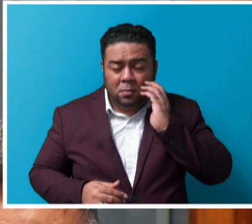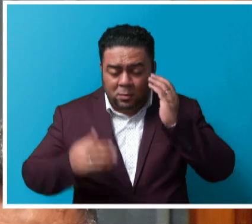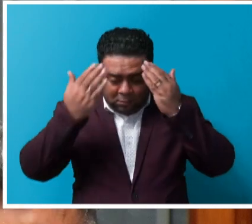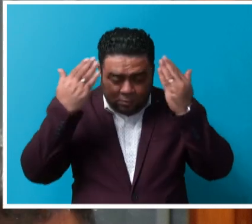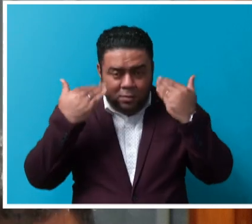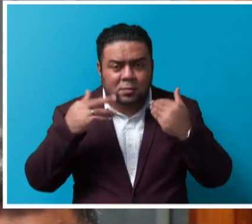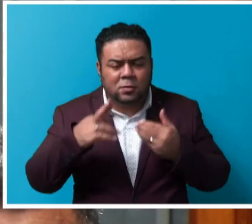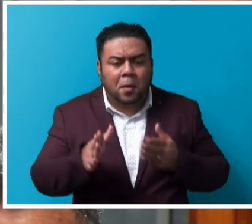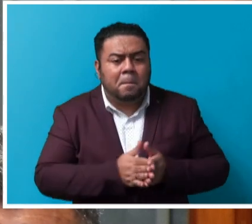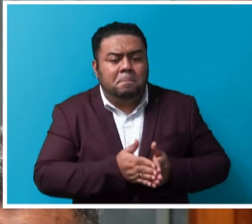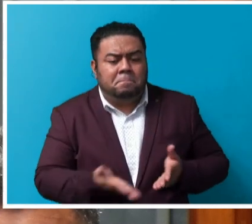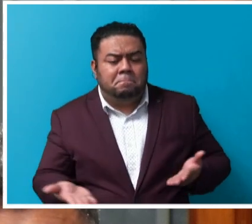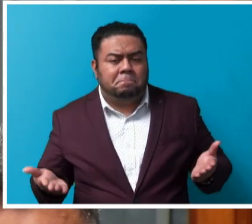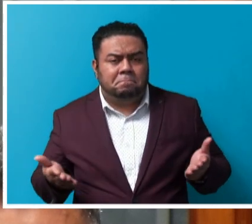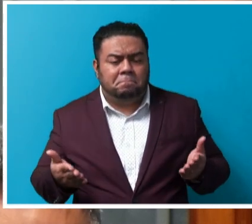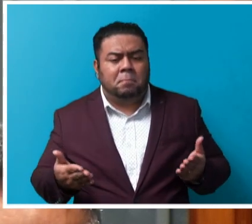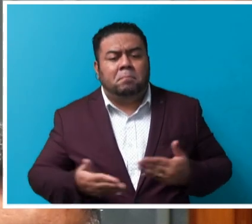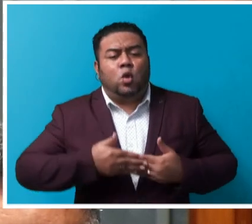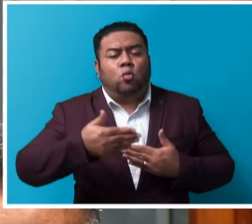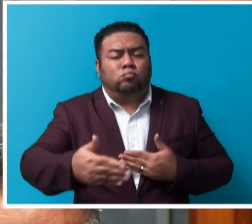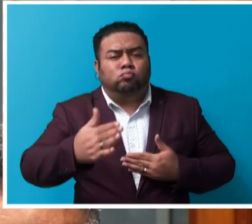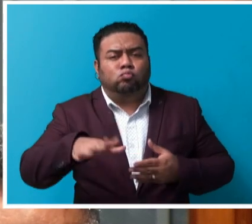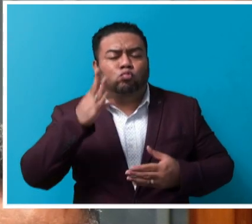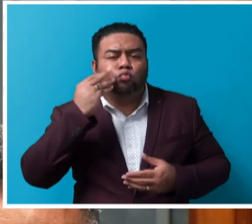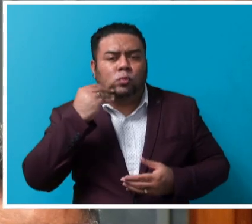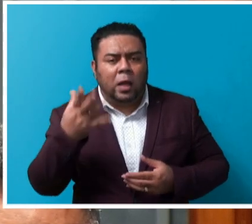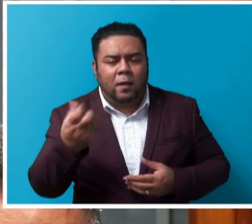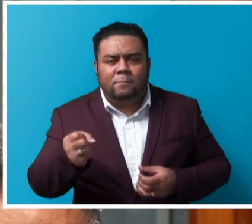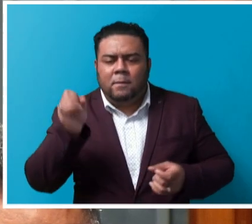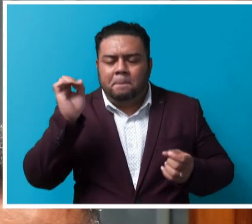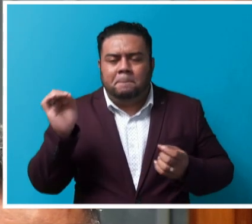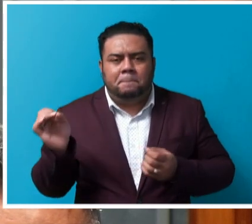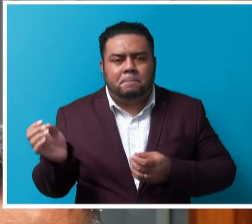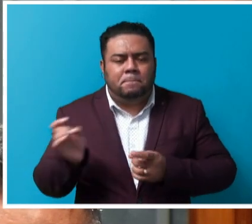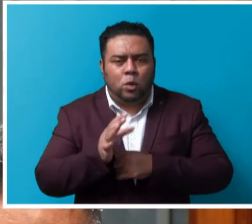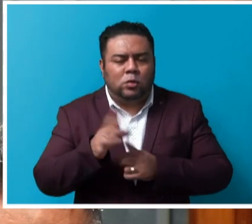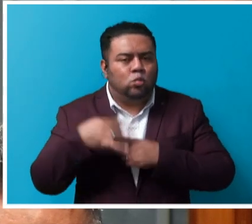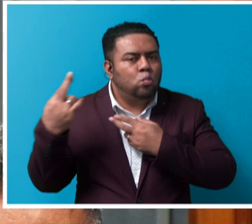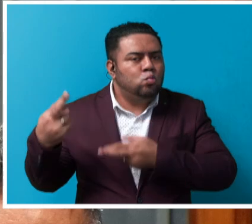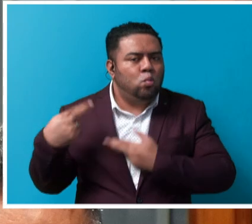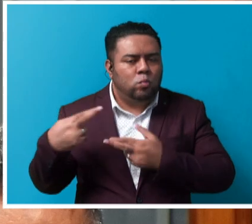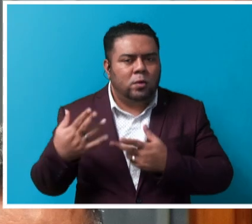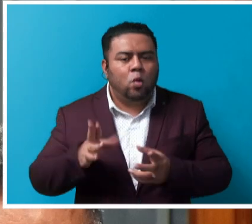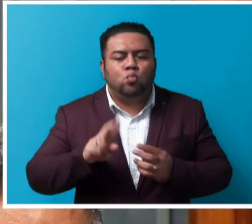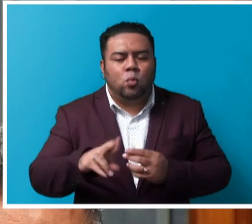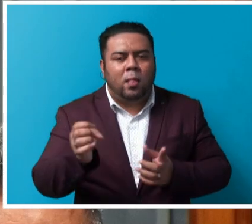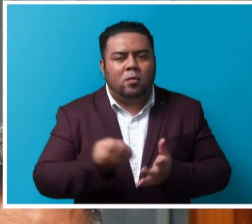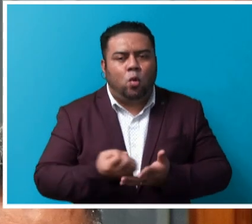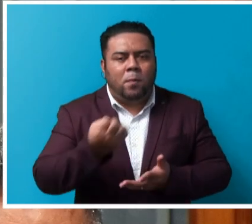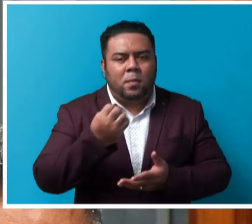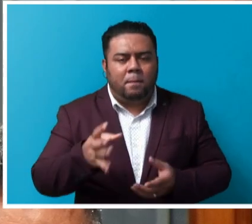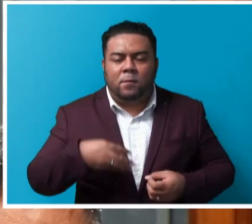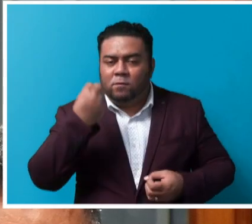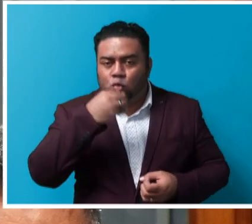beyond sugar, the non-sugar agriculture sector plays a fundamental role in our rural economy, providing food